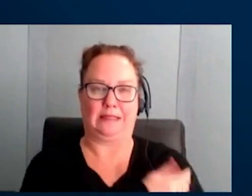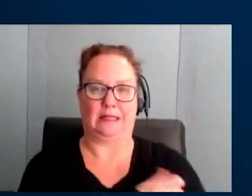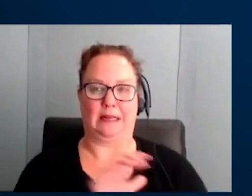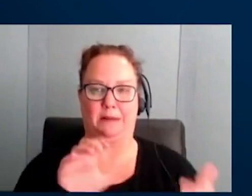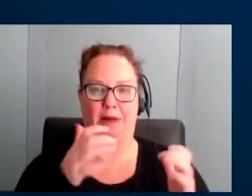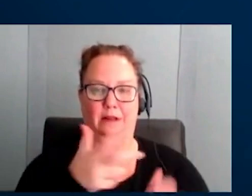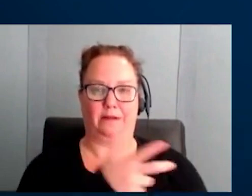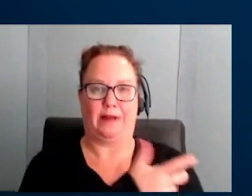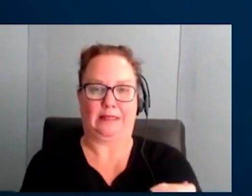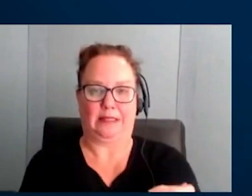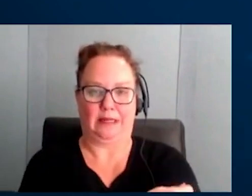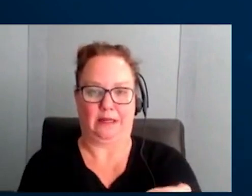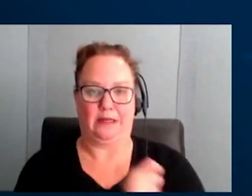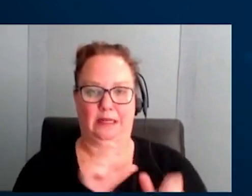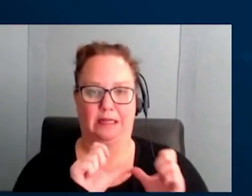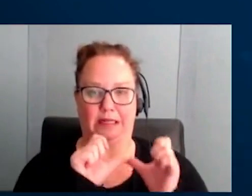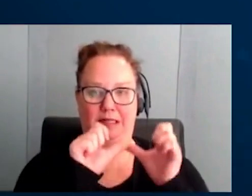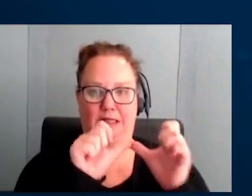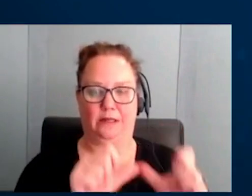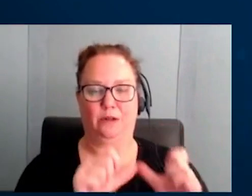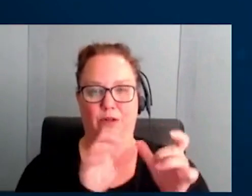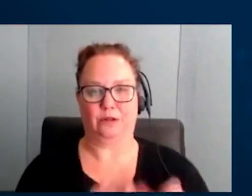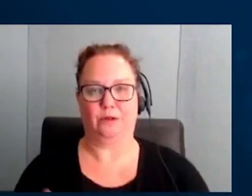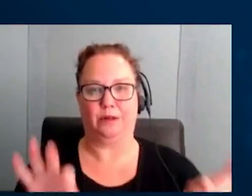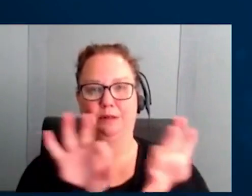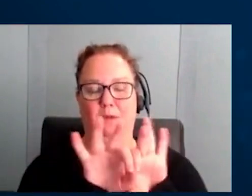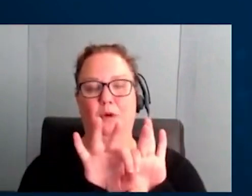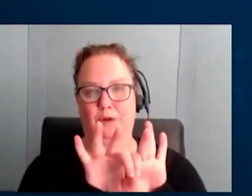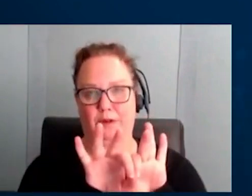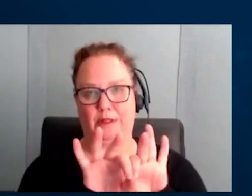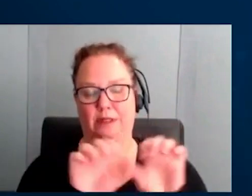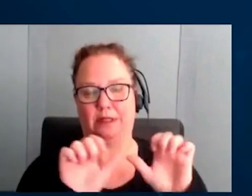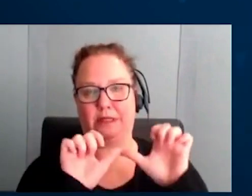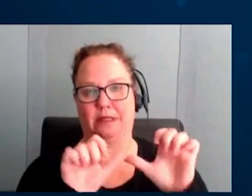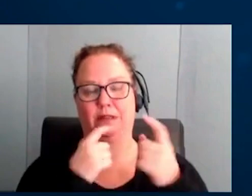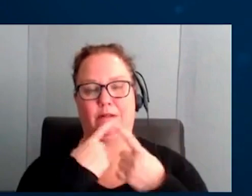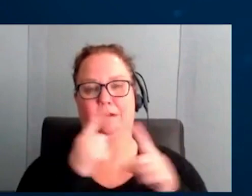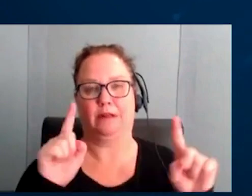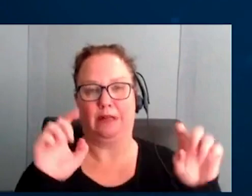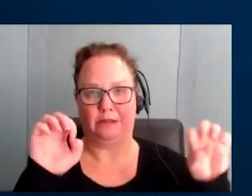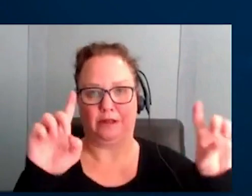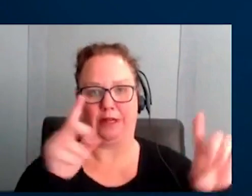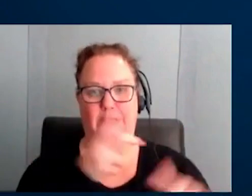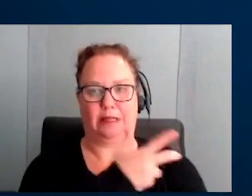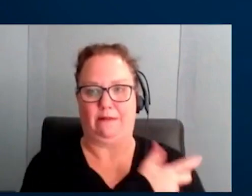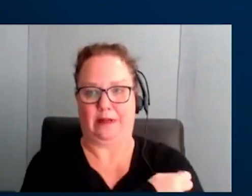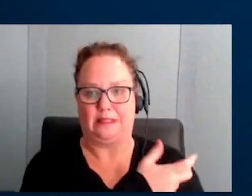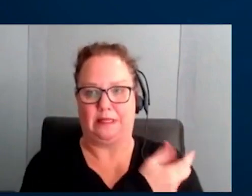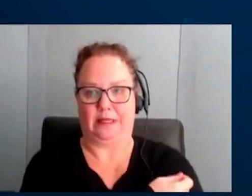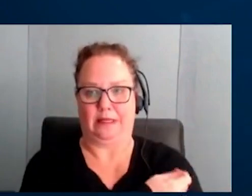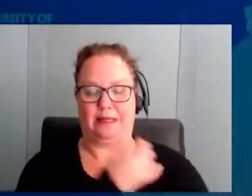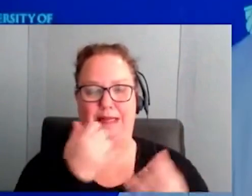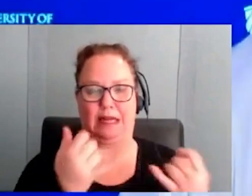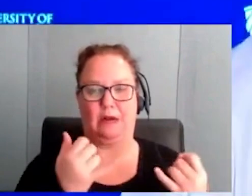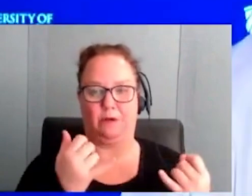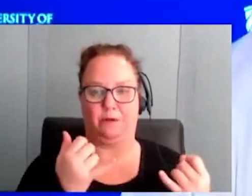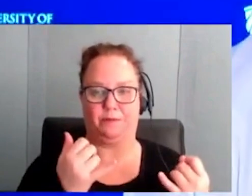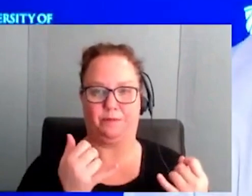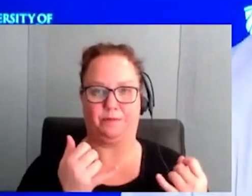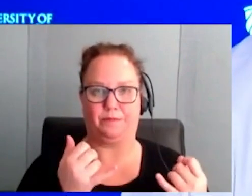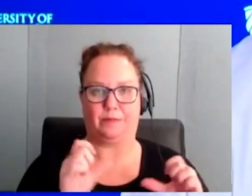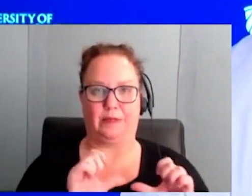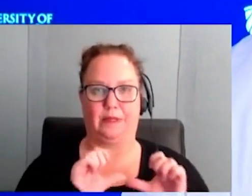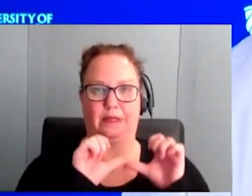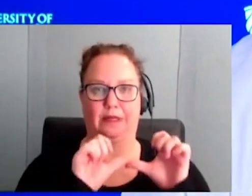vaccinated. So it continues to be vitally important to continue to tell everybody to get their vaccination. And now it's looking like moving towards